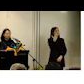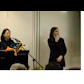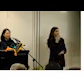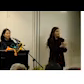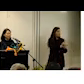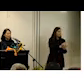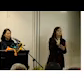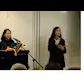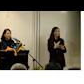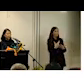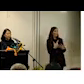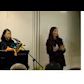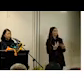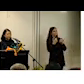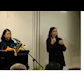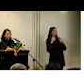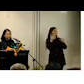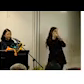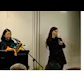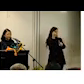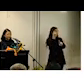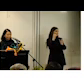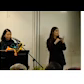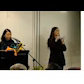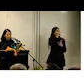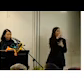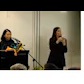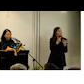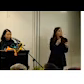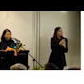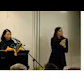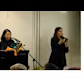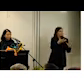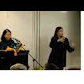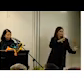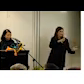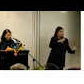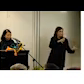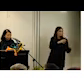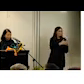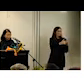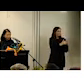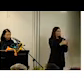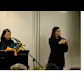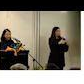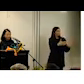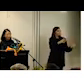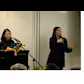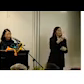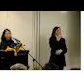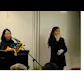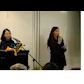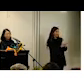and poorer clinical outcome. So these patients with the mutations have more severe epilepsy.